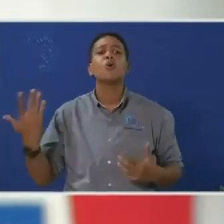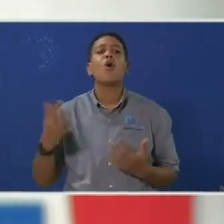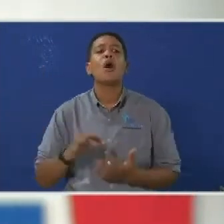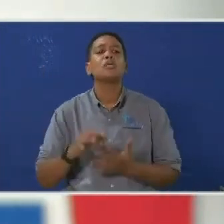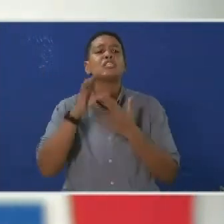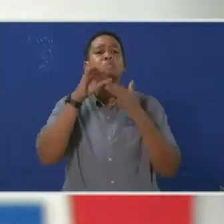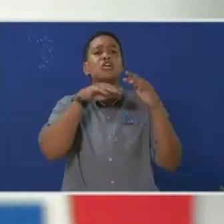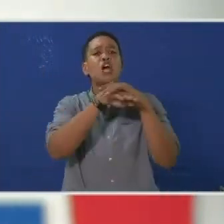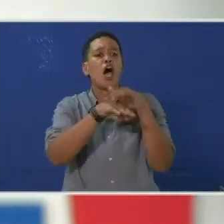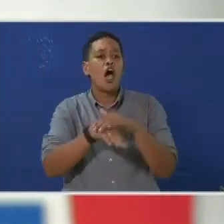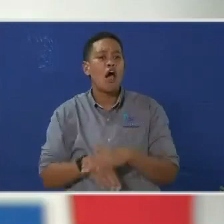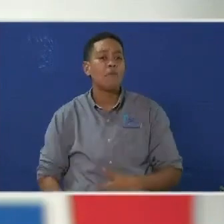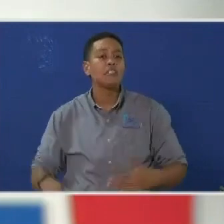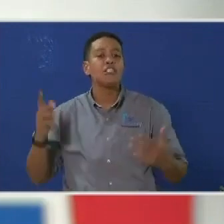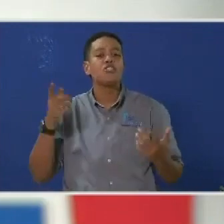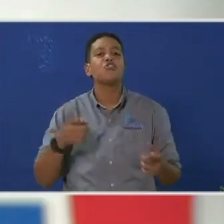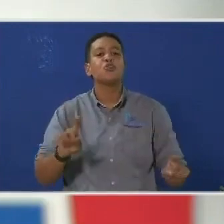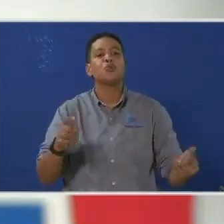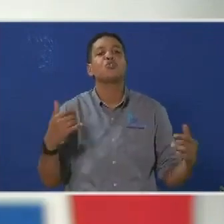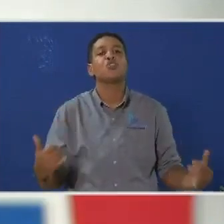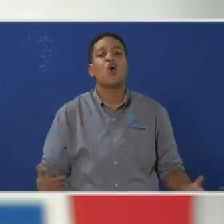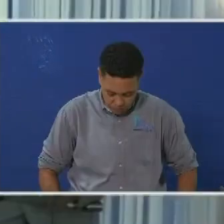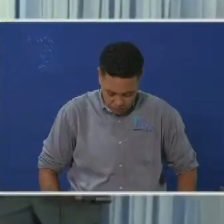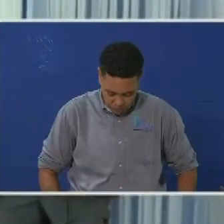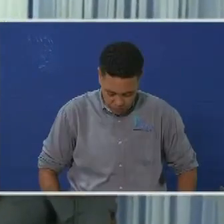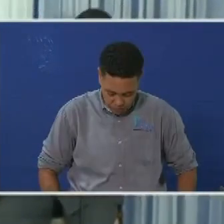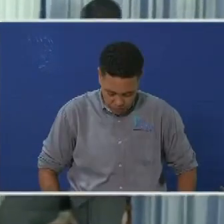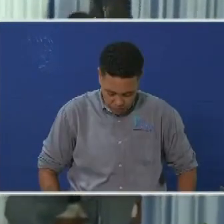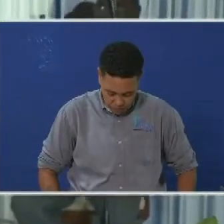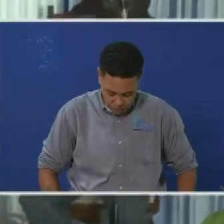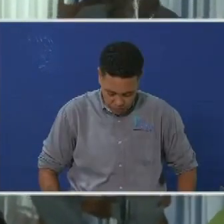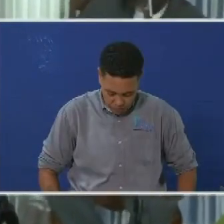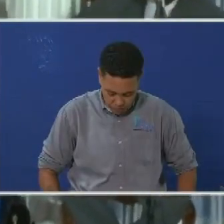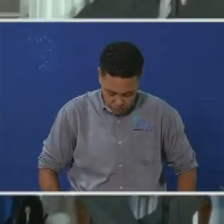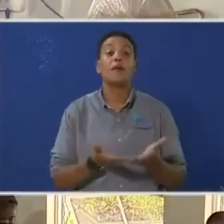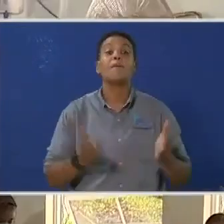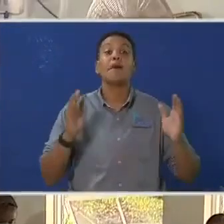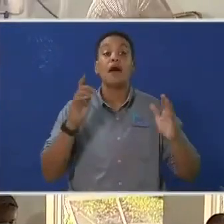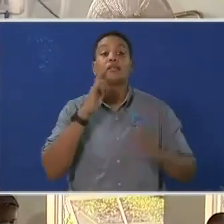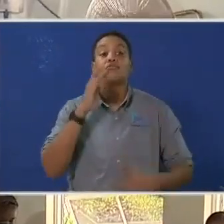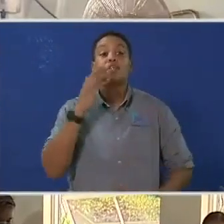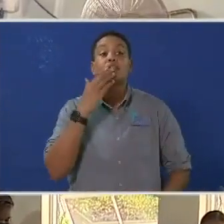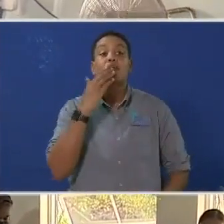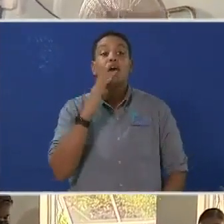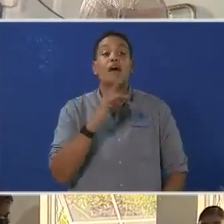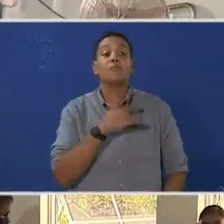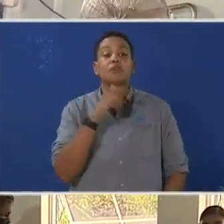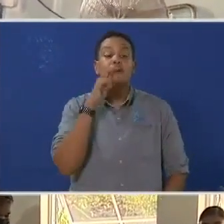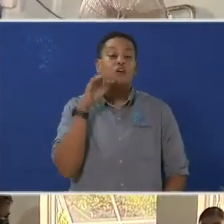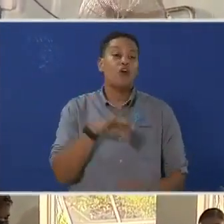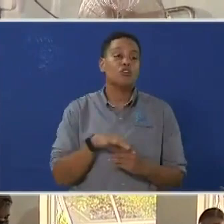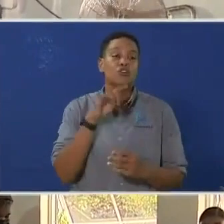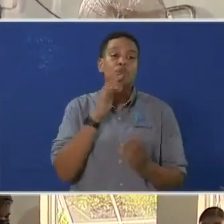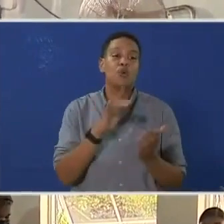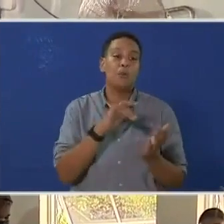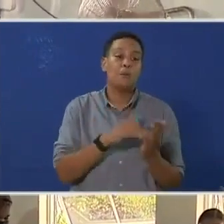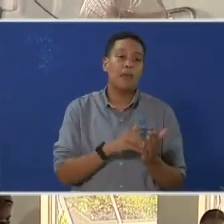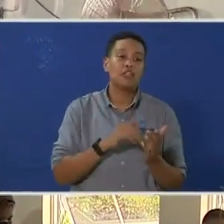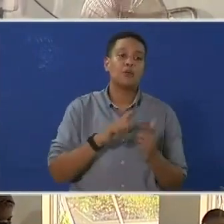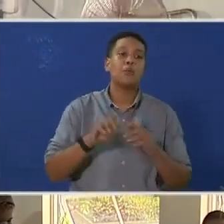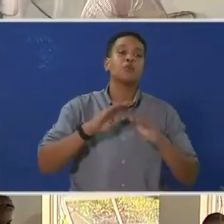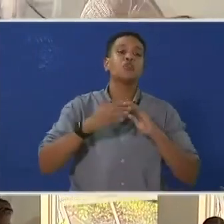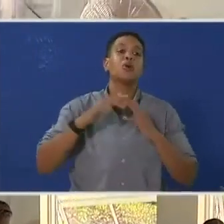special accommodations during this pandemic. He says the seniors toll-free line, 888